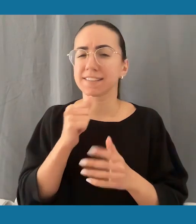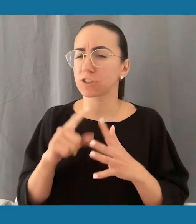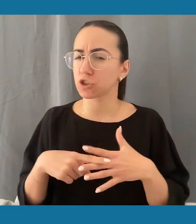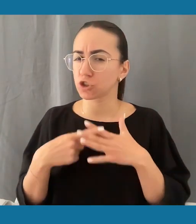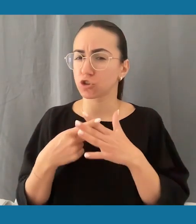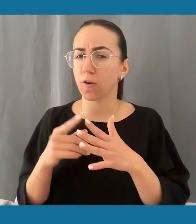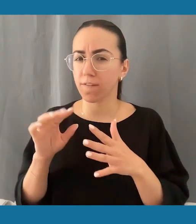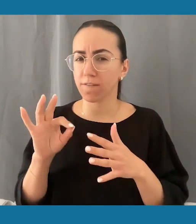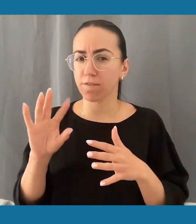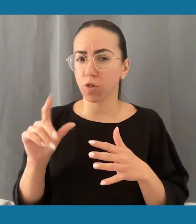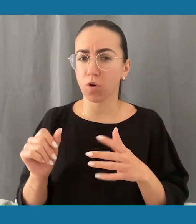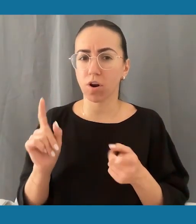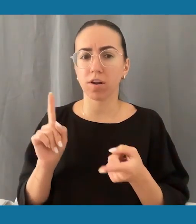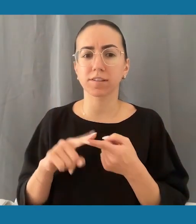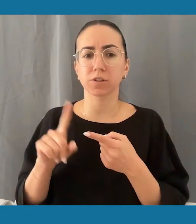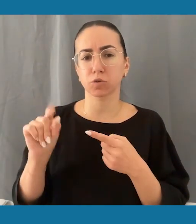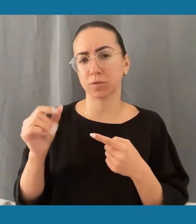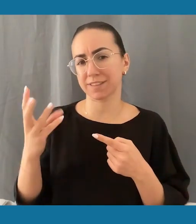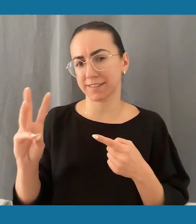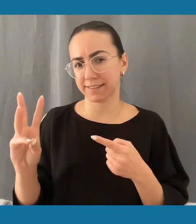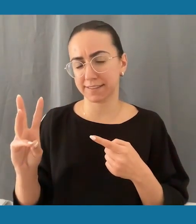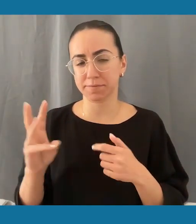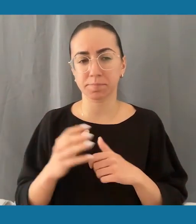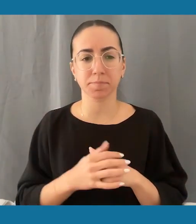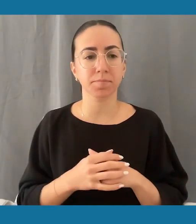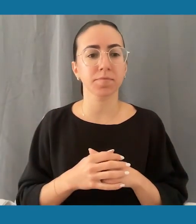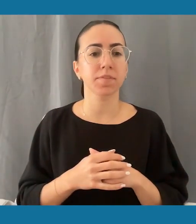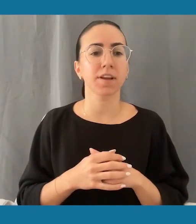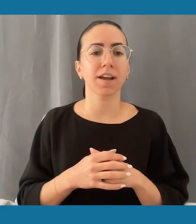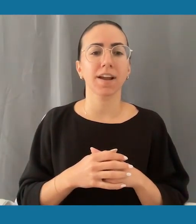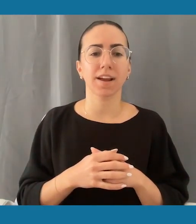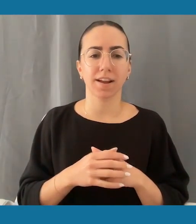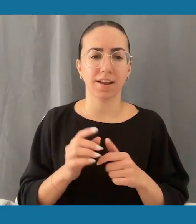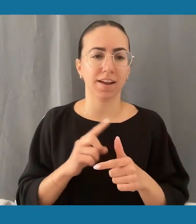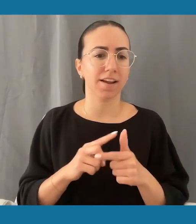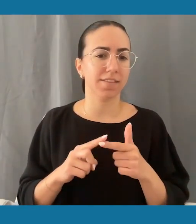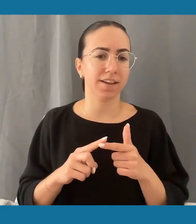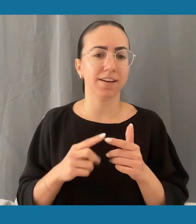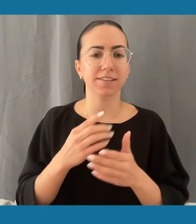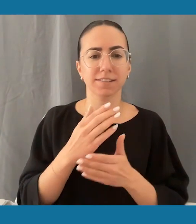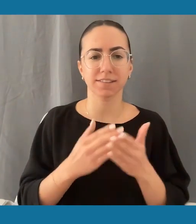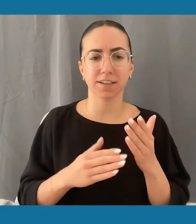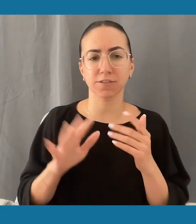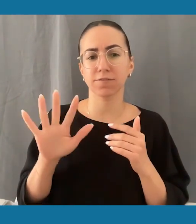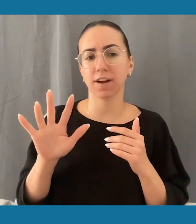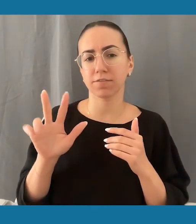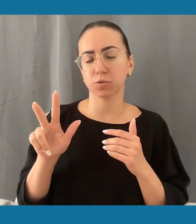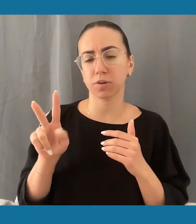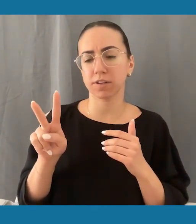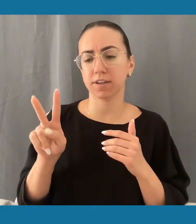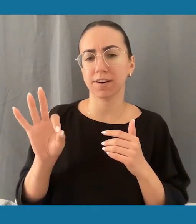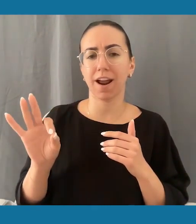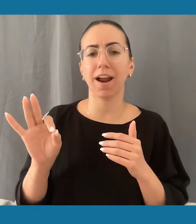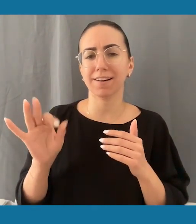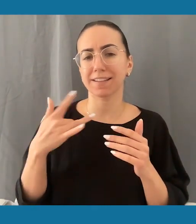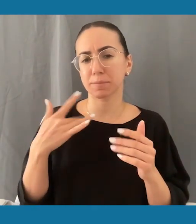1st of 2016. And they're so similar to Section 529 accounts, which are used for college planning purposes, that a